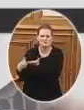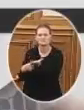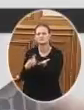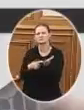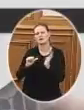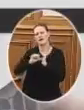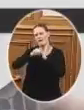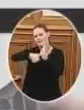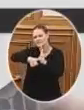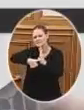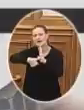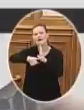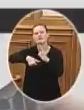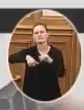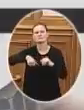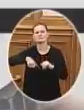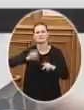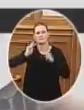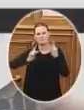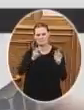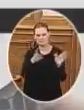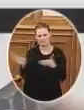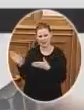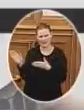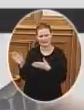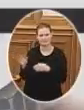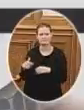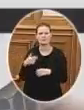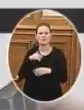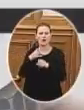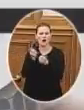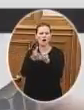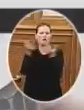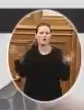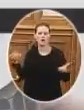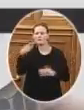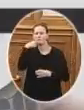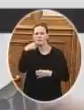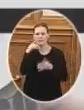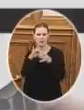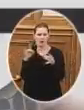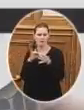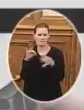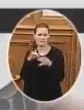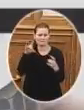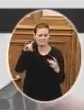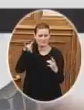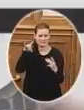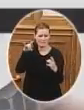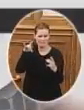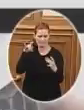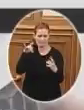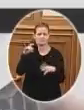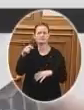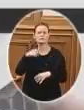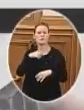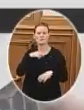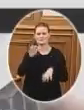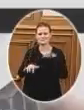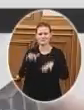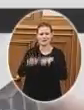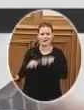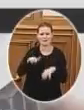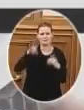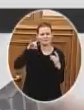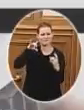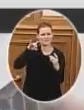aspects of that People Plan to the point where we got a lot of public feedback. Up till May, we uploaded all that feedback,